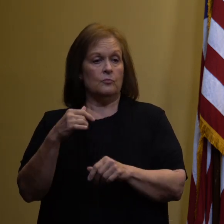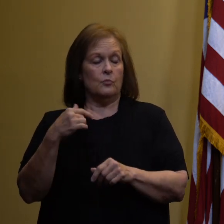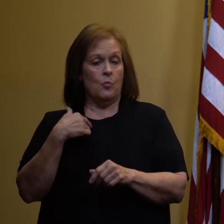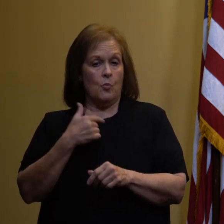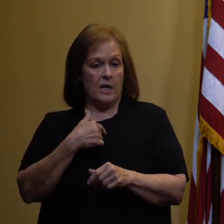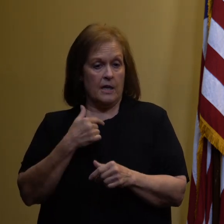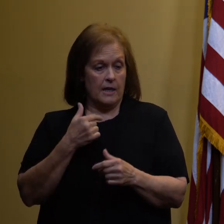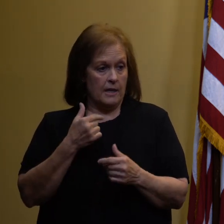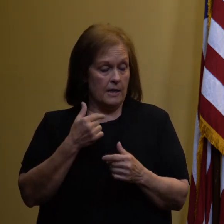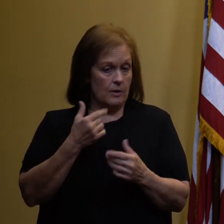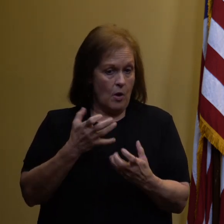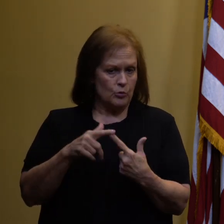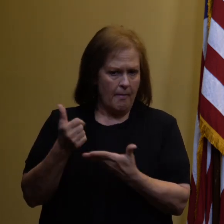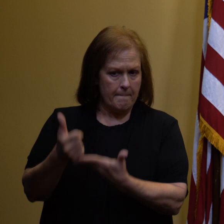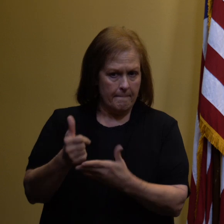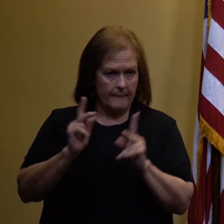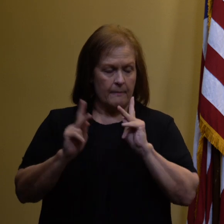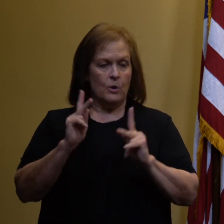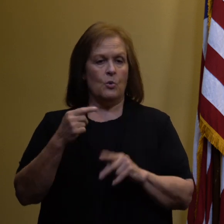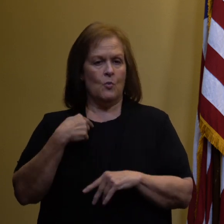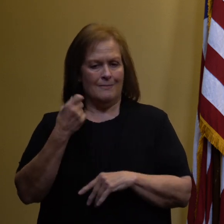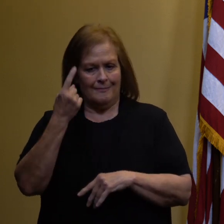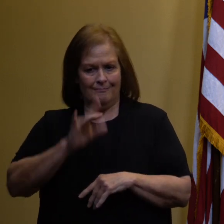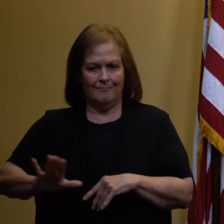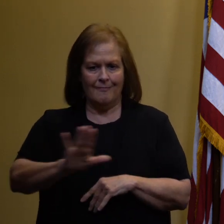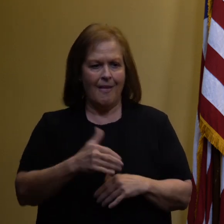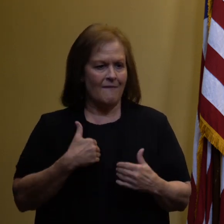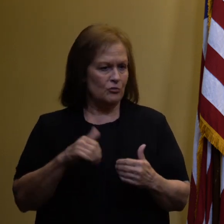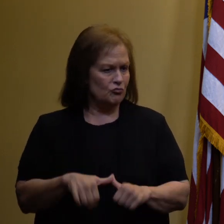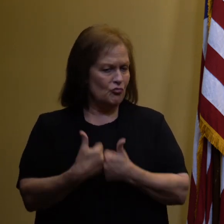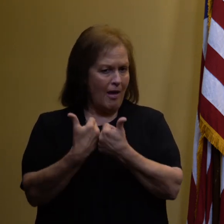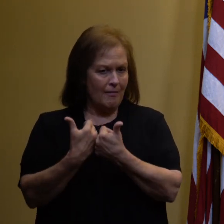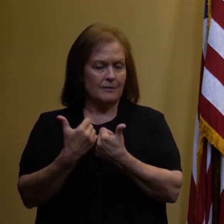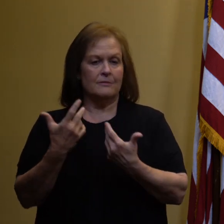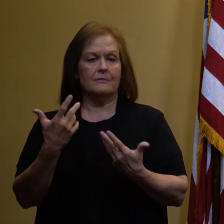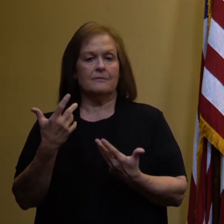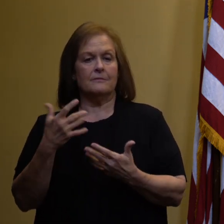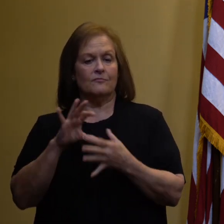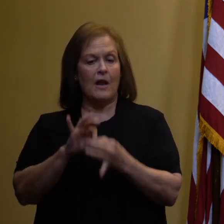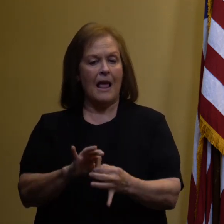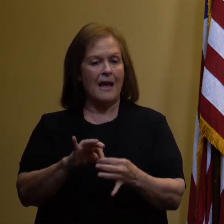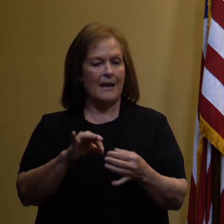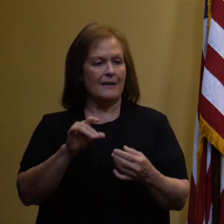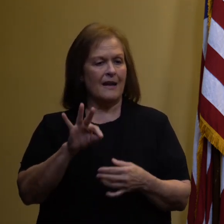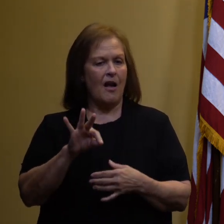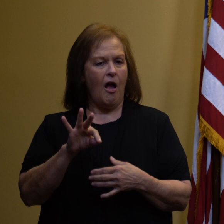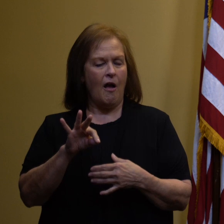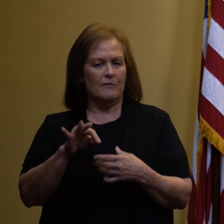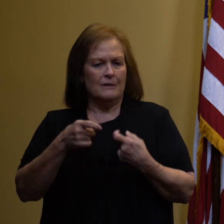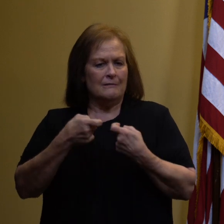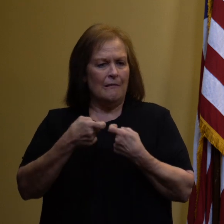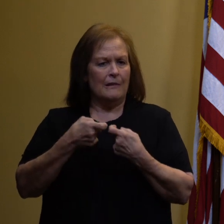to meet people where they are. We understand the challenges that residents are faced with relative to utility